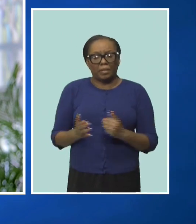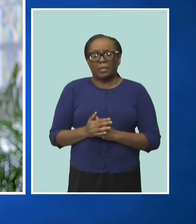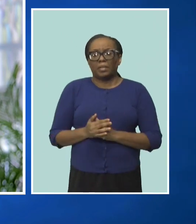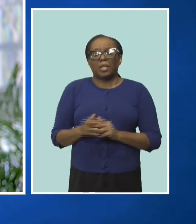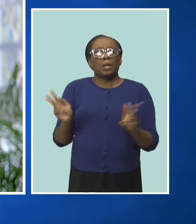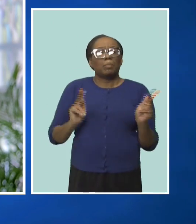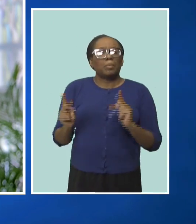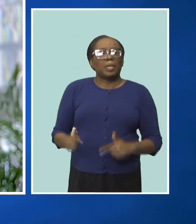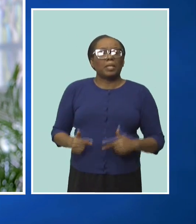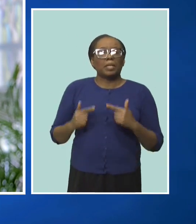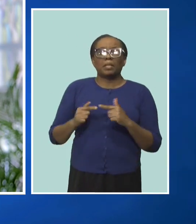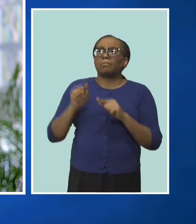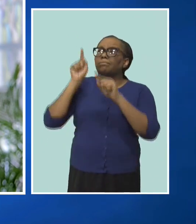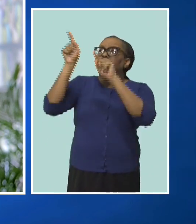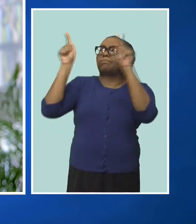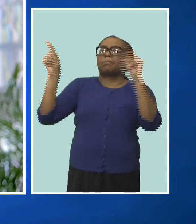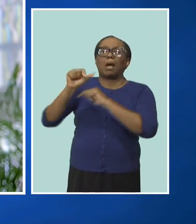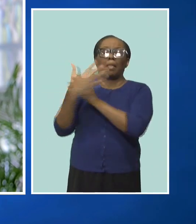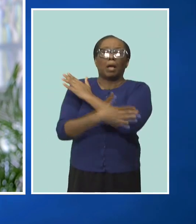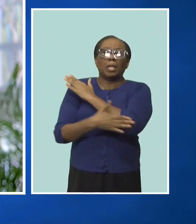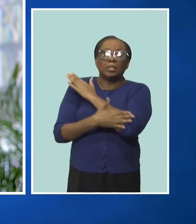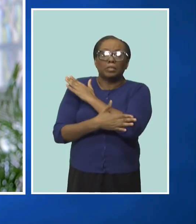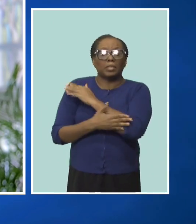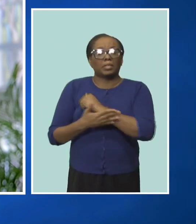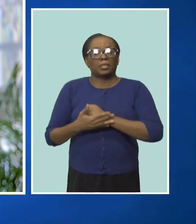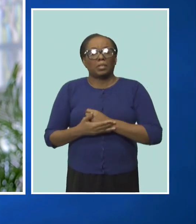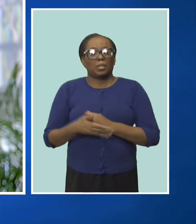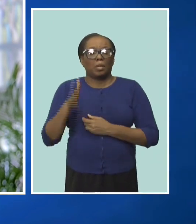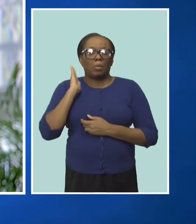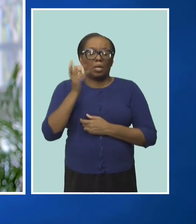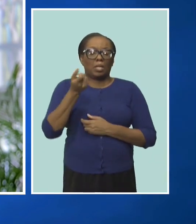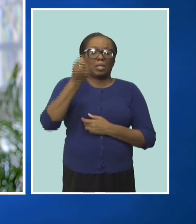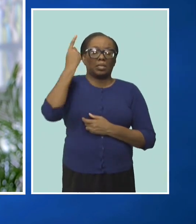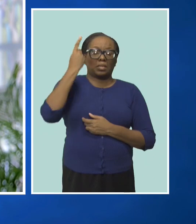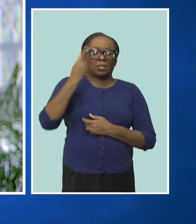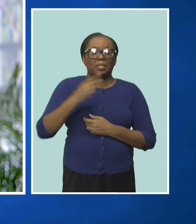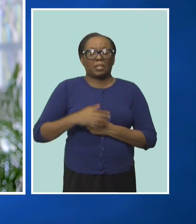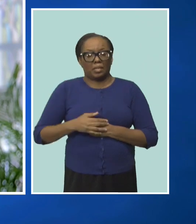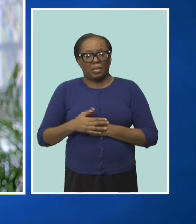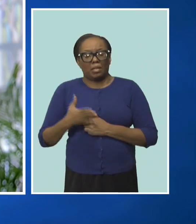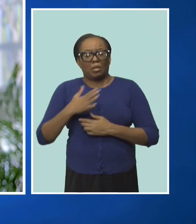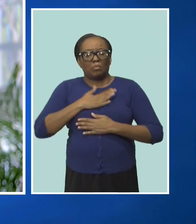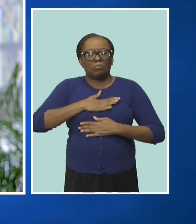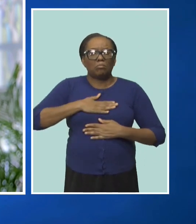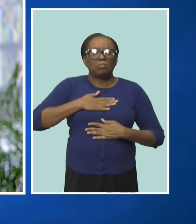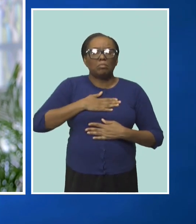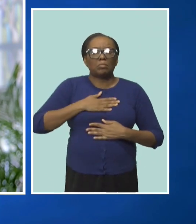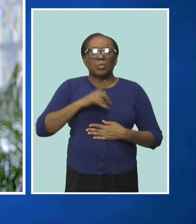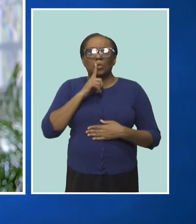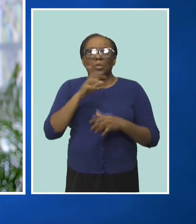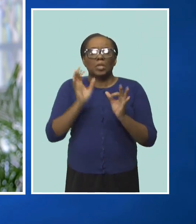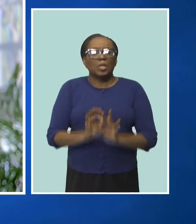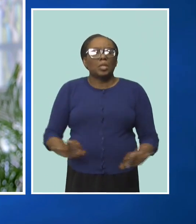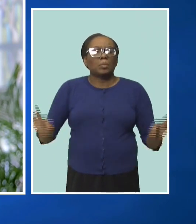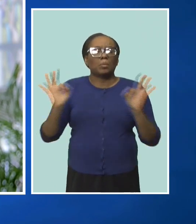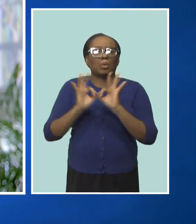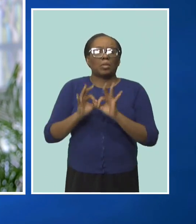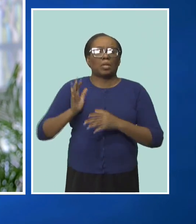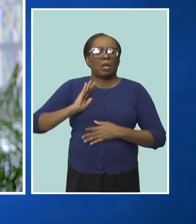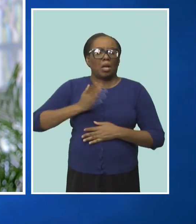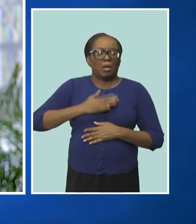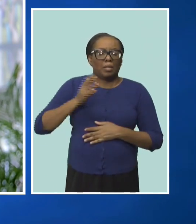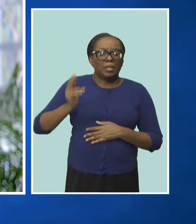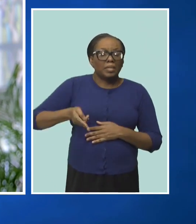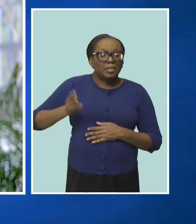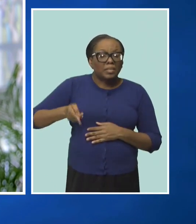diaspora, the world is able to understand, recognize, and appreciate the significant heritage